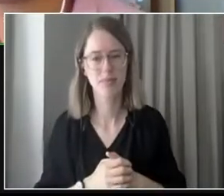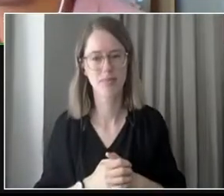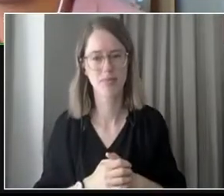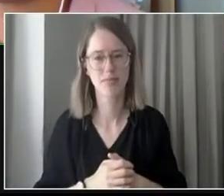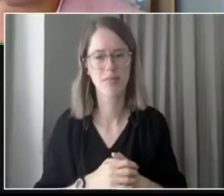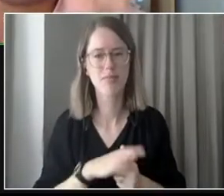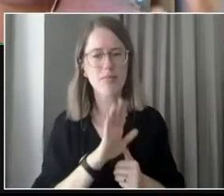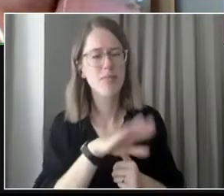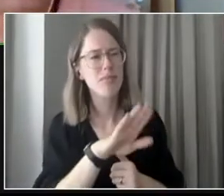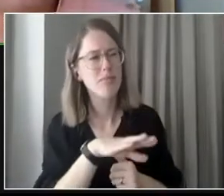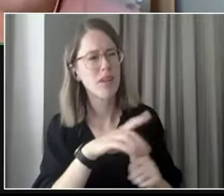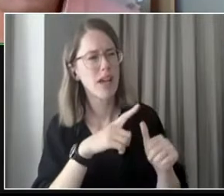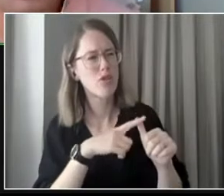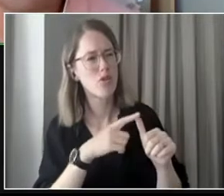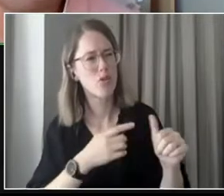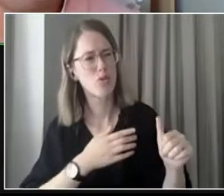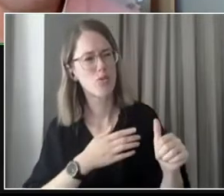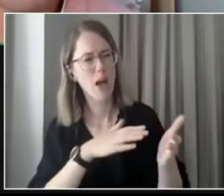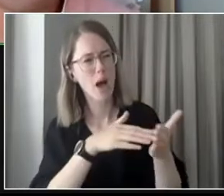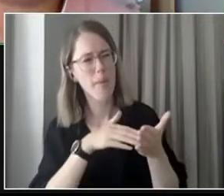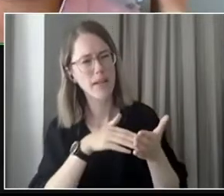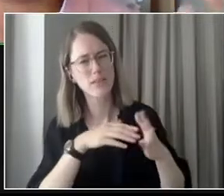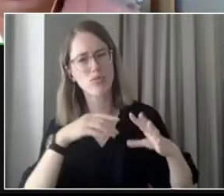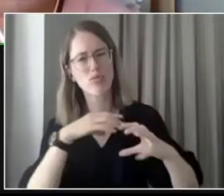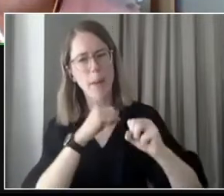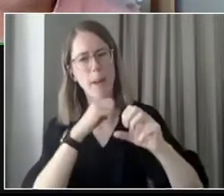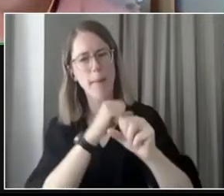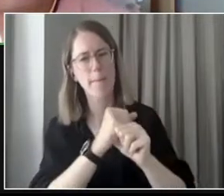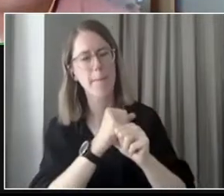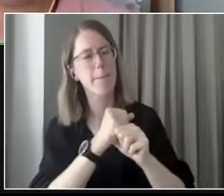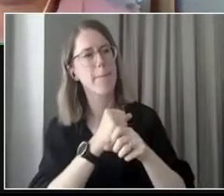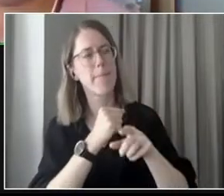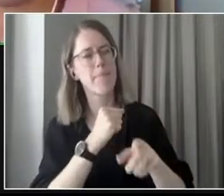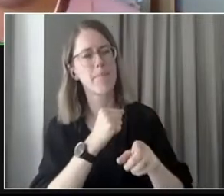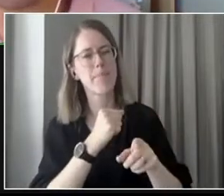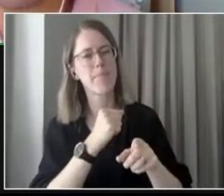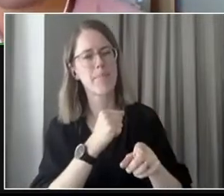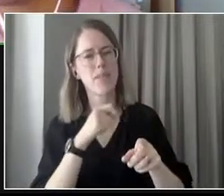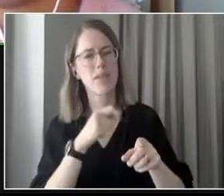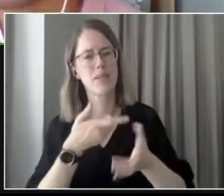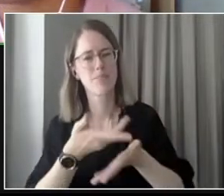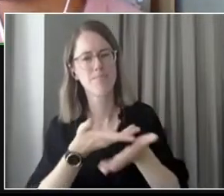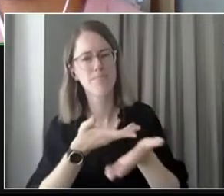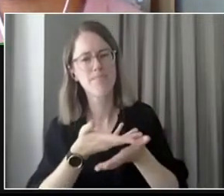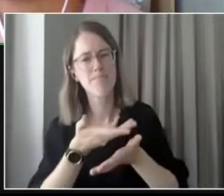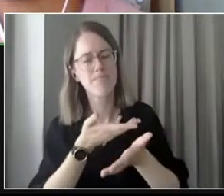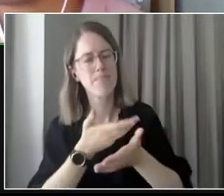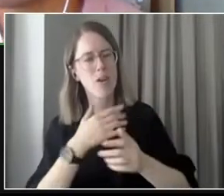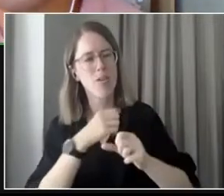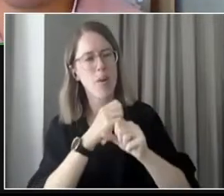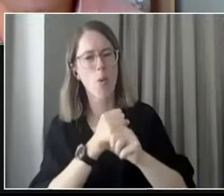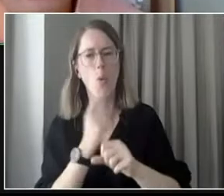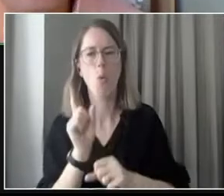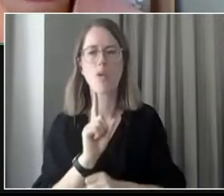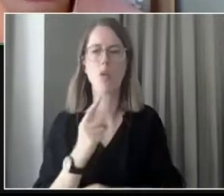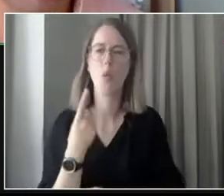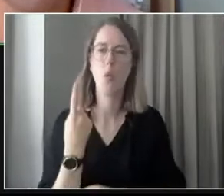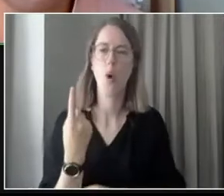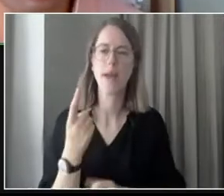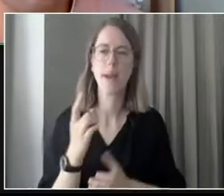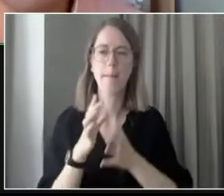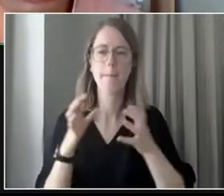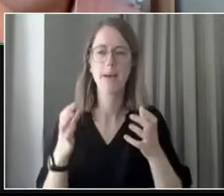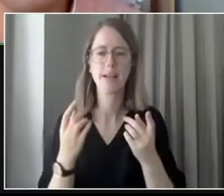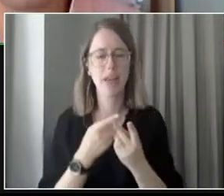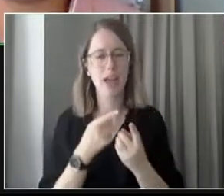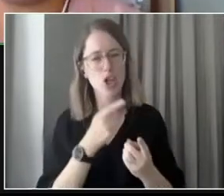Andrew, to kind of wrap this Talanoa up, what would be one big thing that you